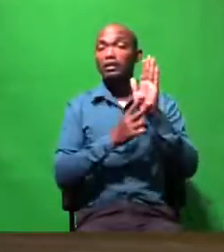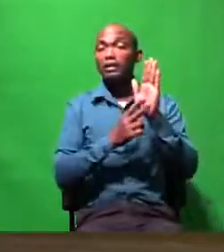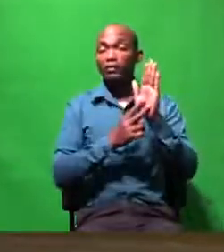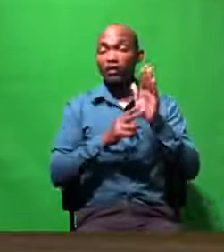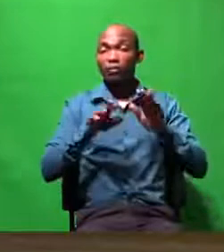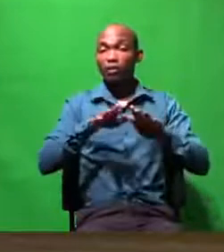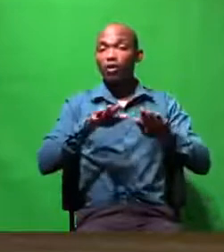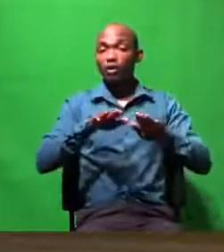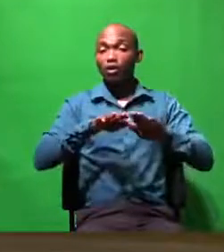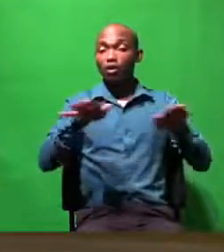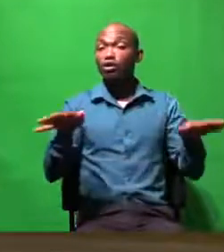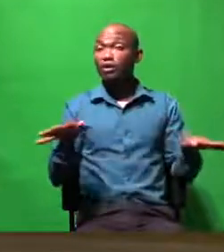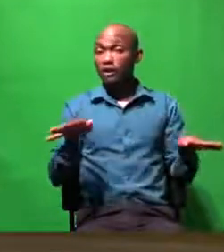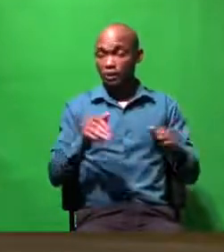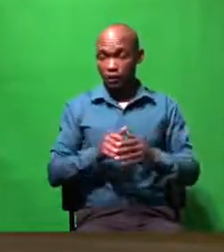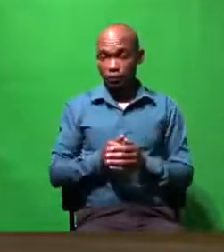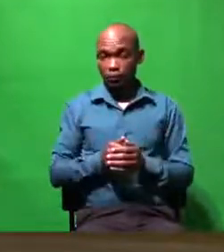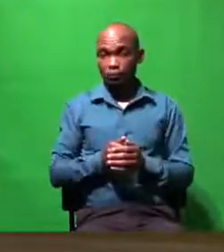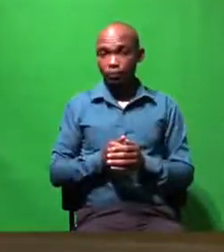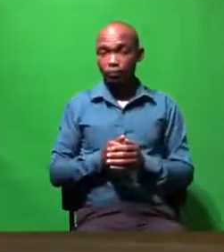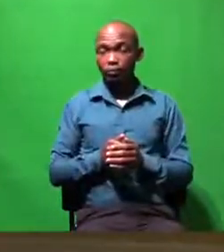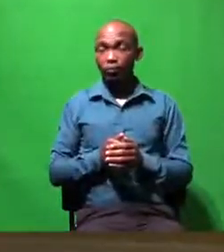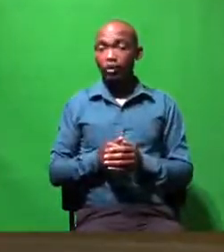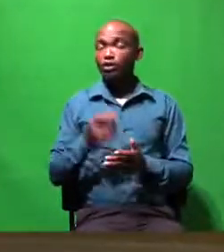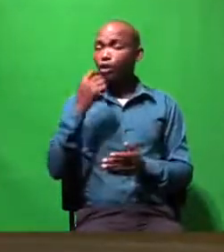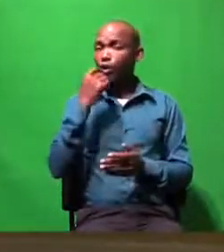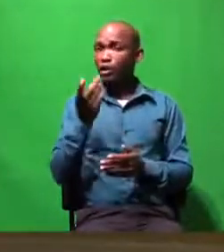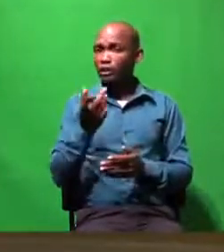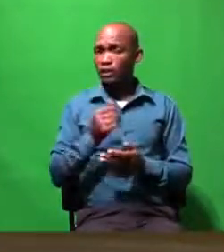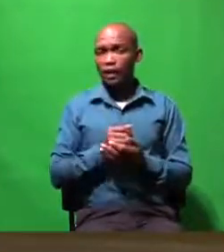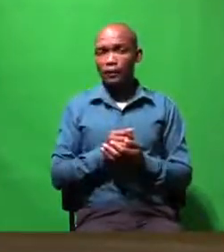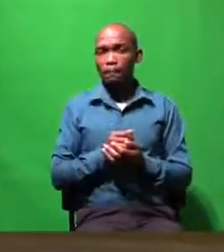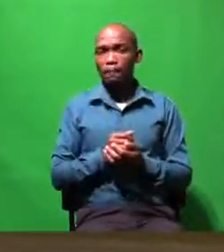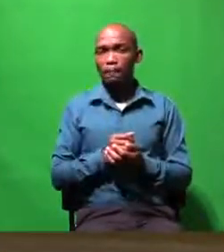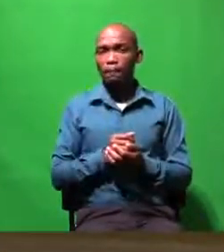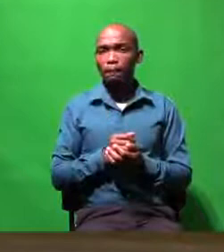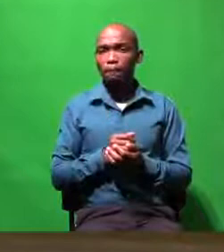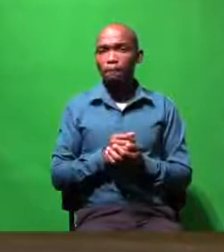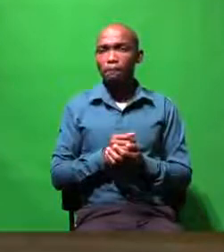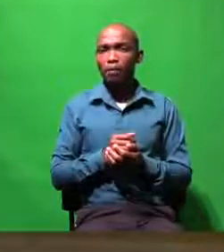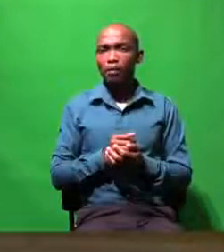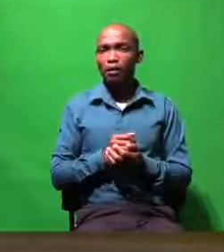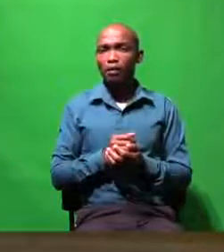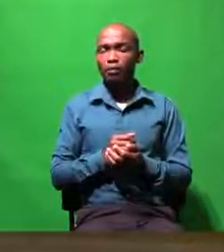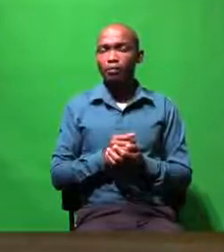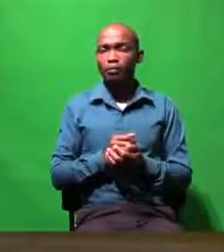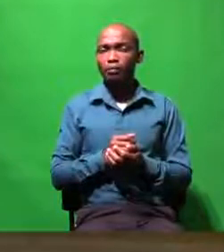So, a second terms here we can say is a lakes.